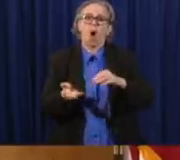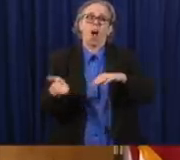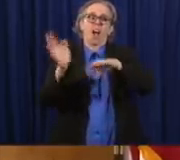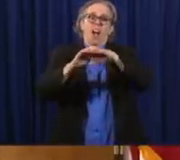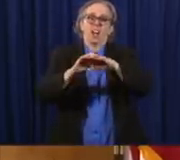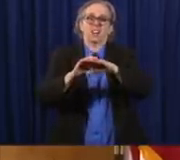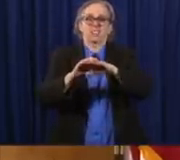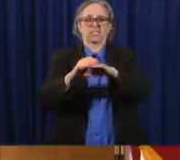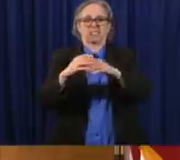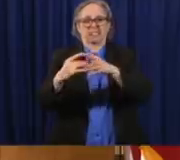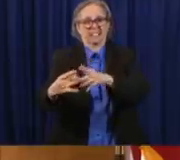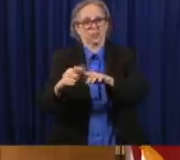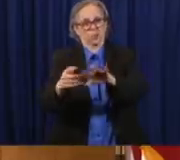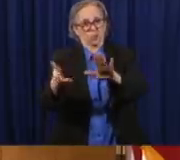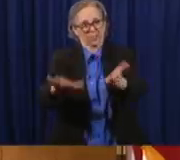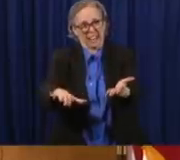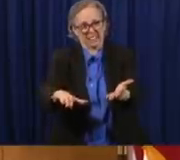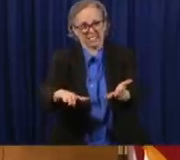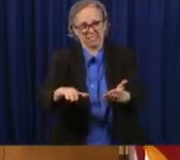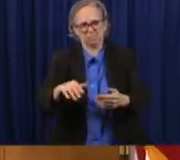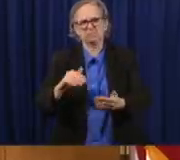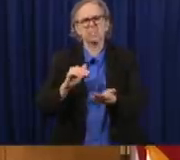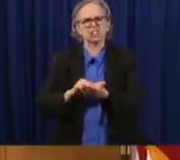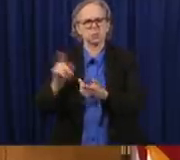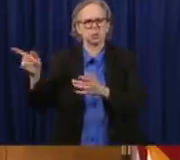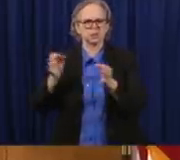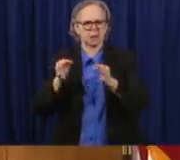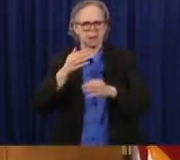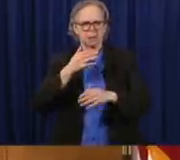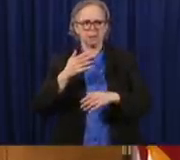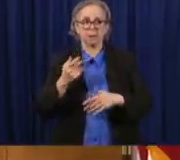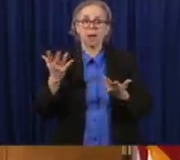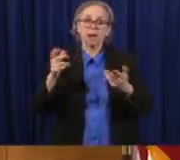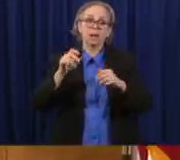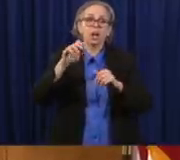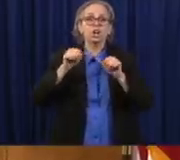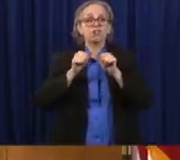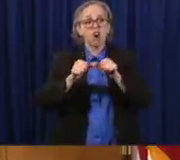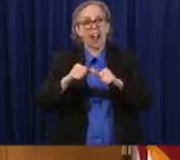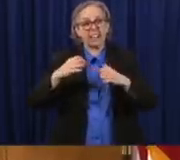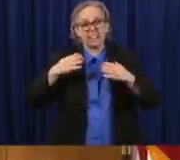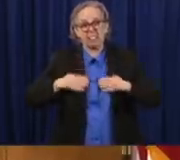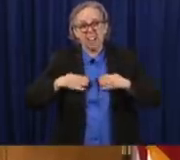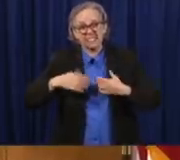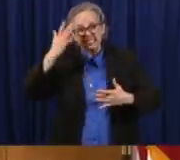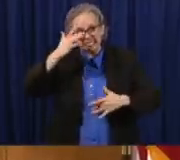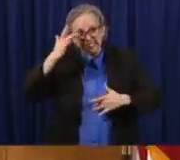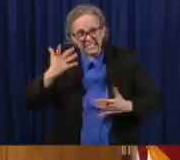it a lot better, but I don't know if you all can read it, but chronic lung disease, moderate to severe asthma, heart conditions,